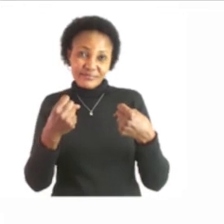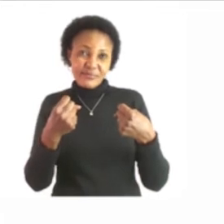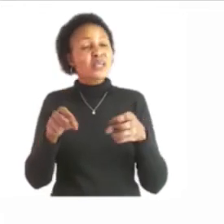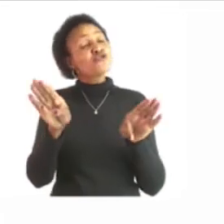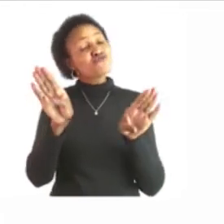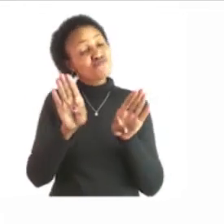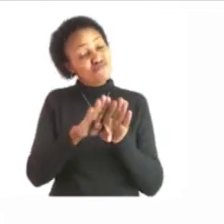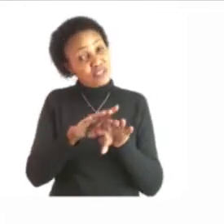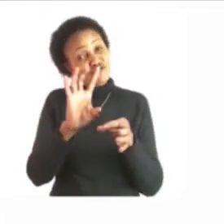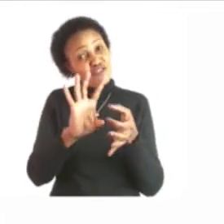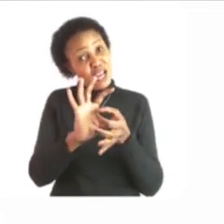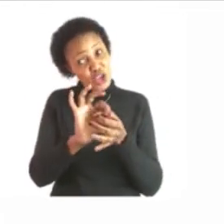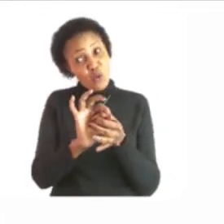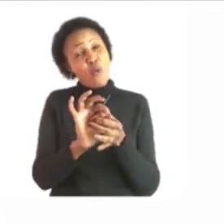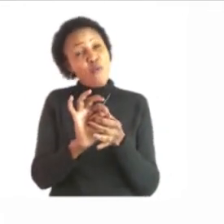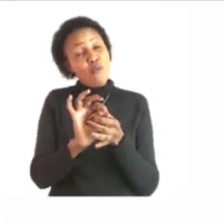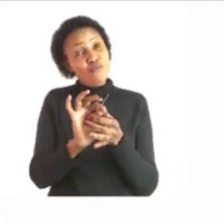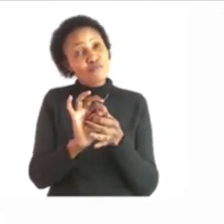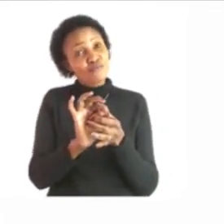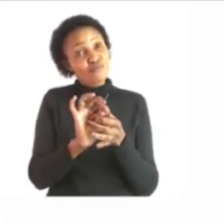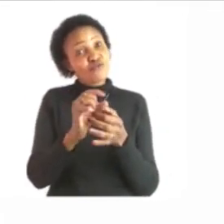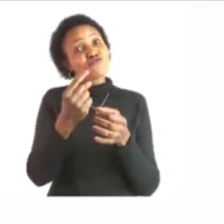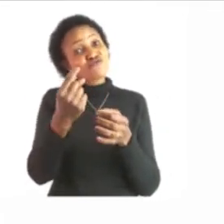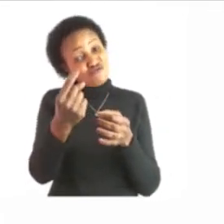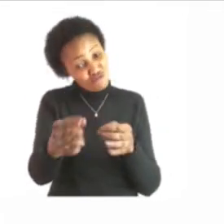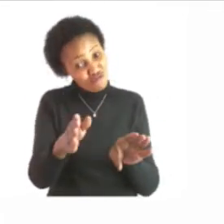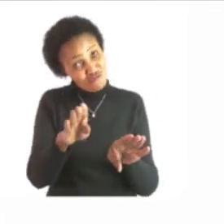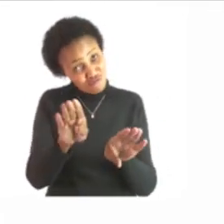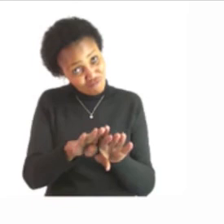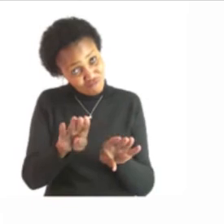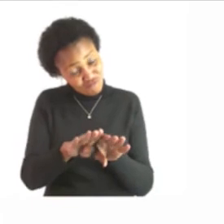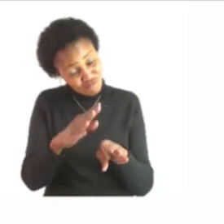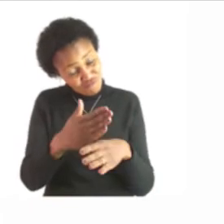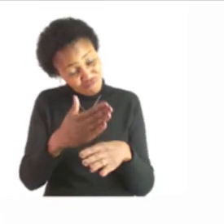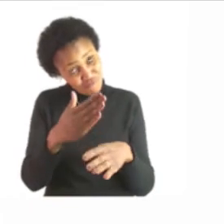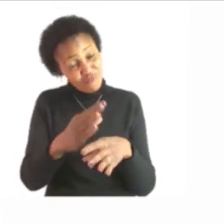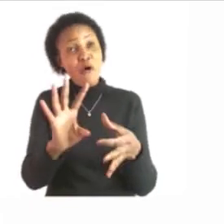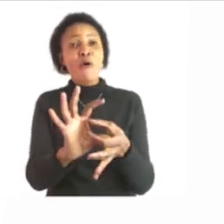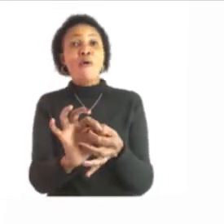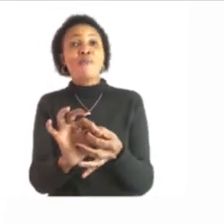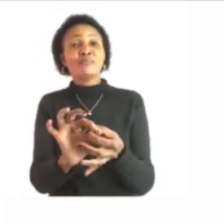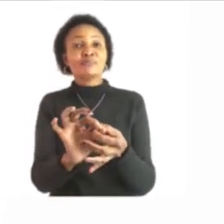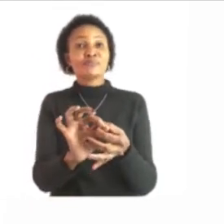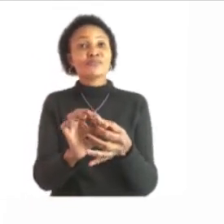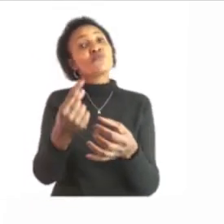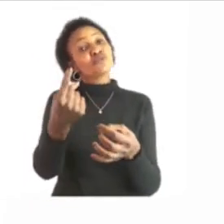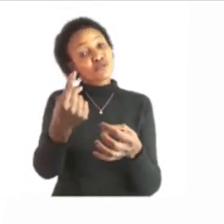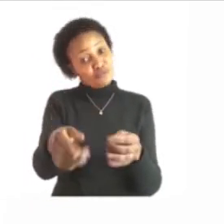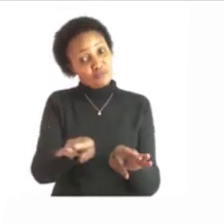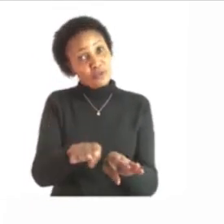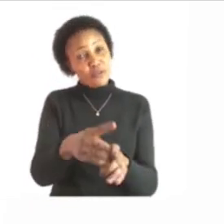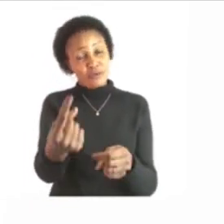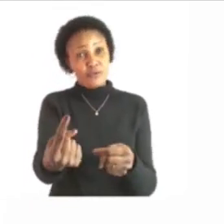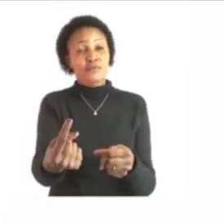do at home, this will be your homework. I know you are at home, but I want you to do this yourself.